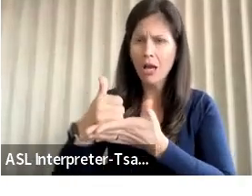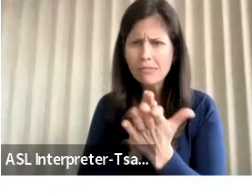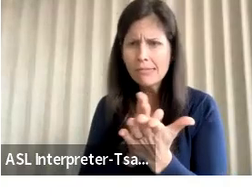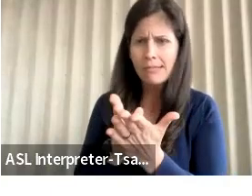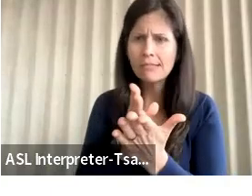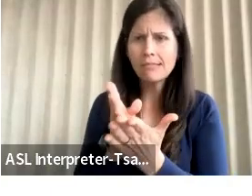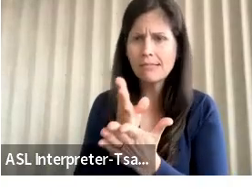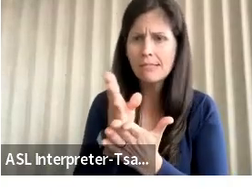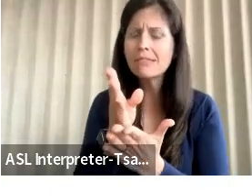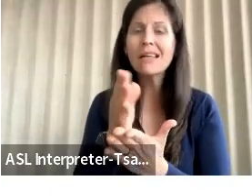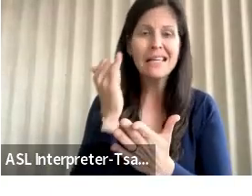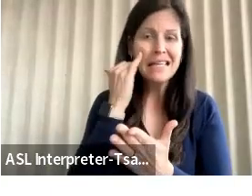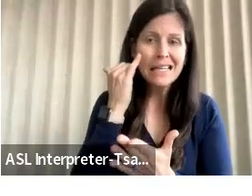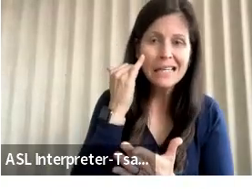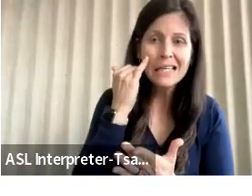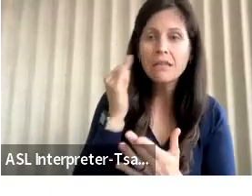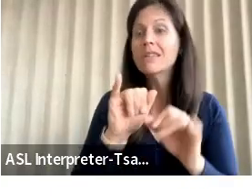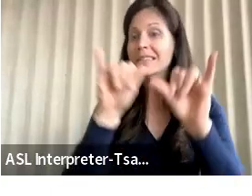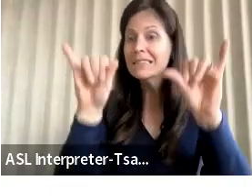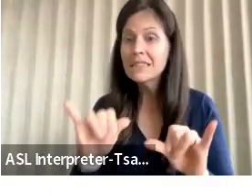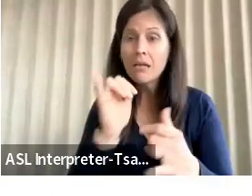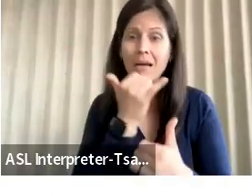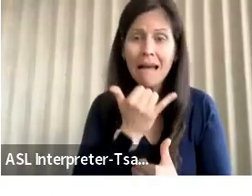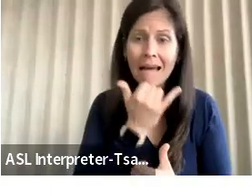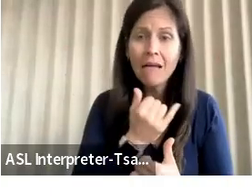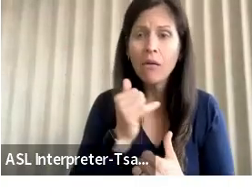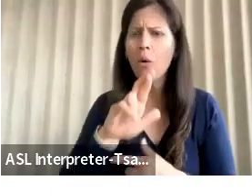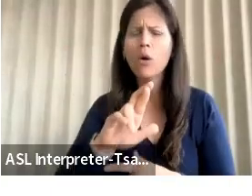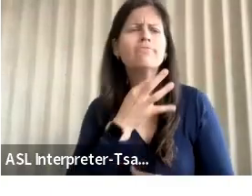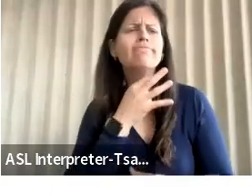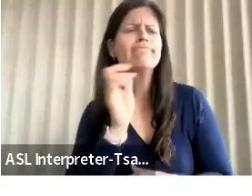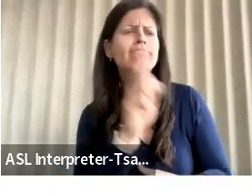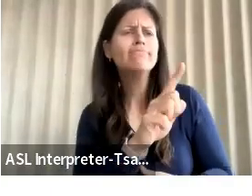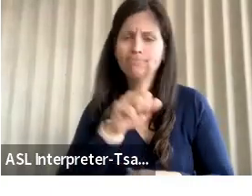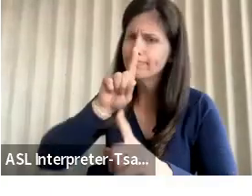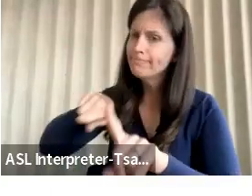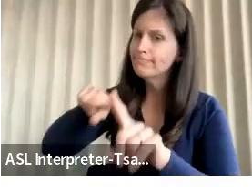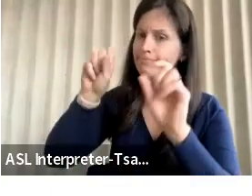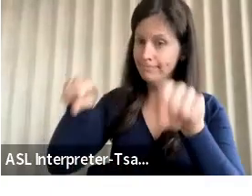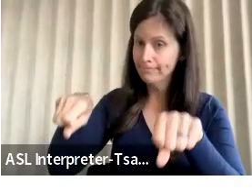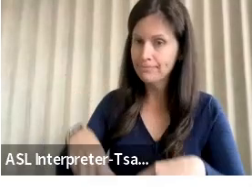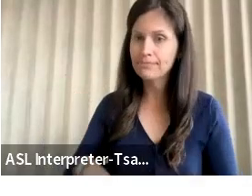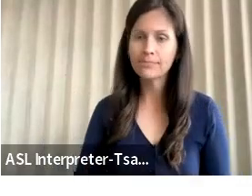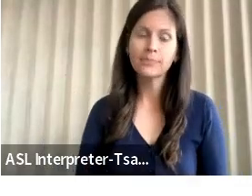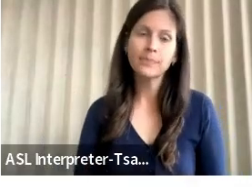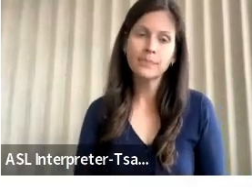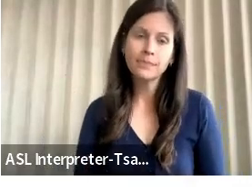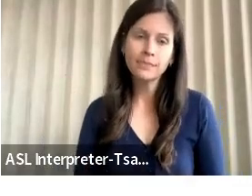system errors or answer your questions about the system.